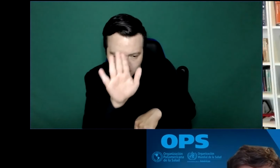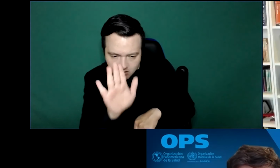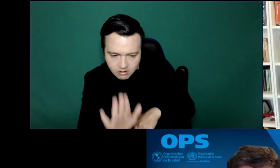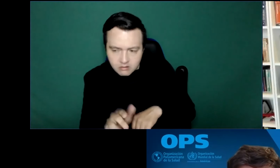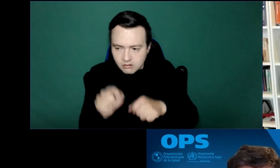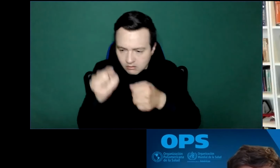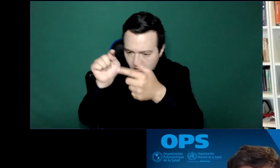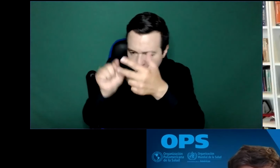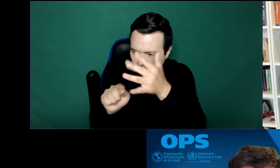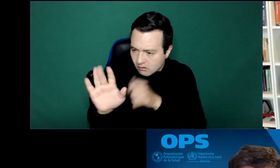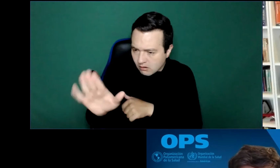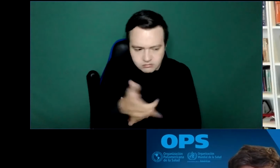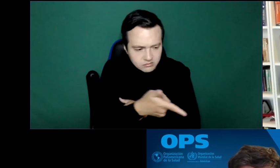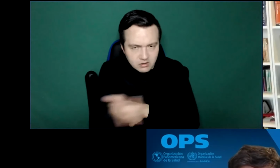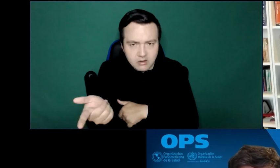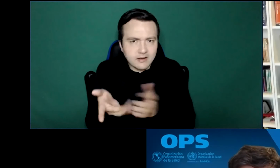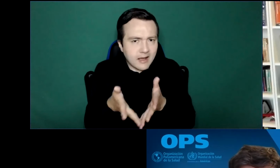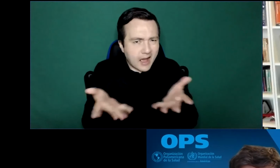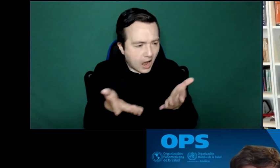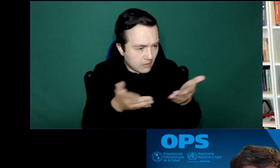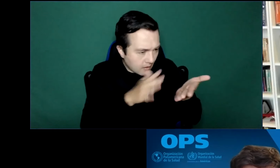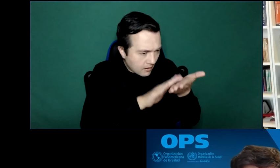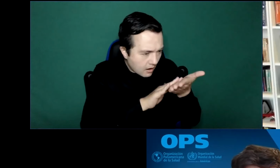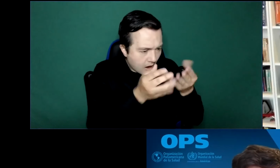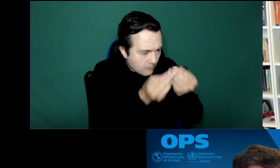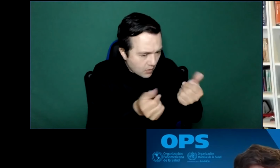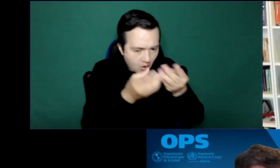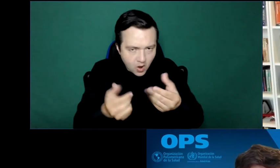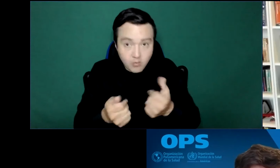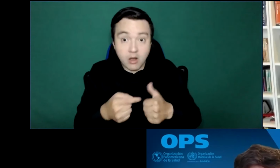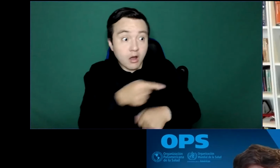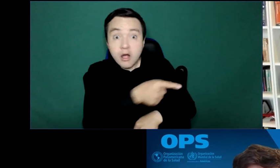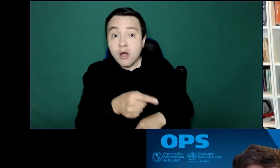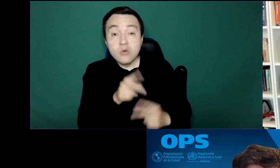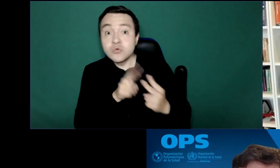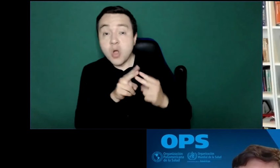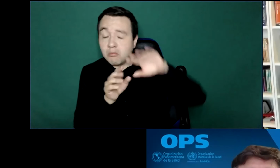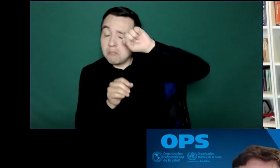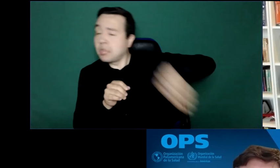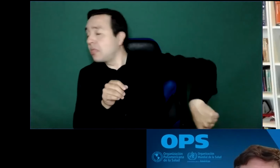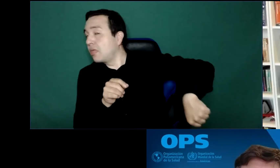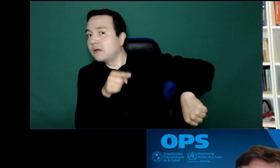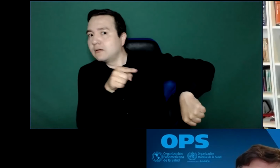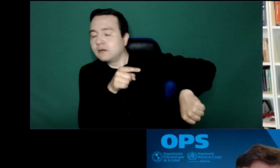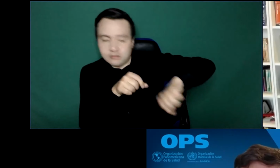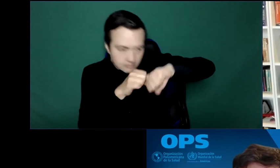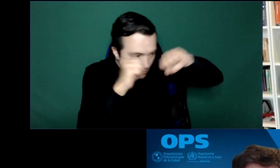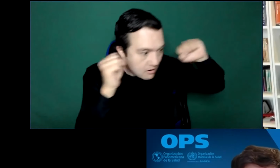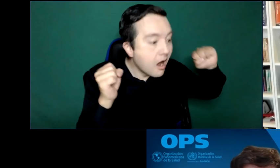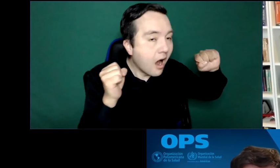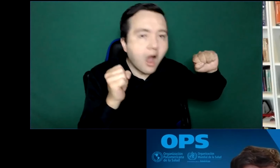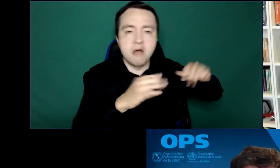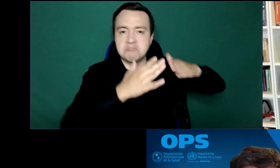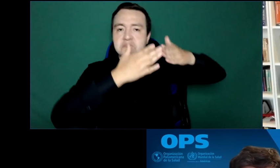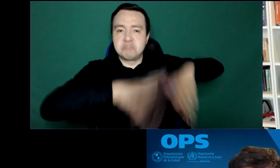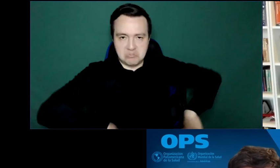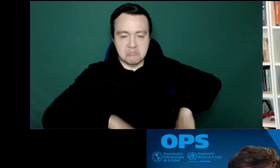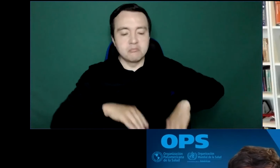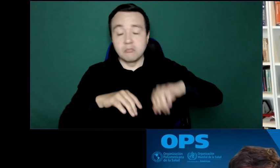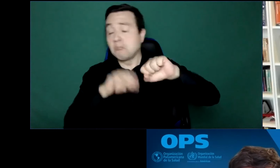barriers. We cannot overcome what we don't know. We have to understand how they manifest in the different